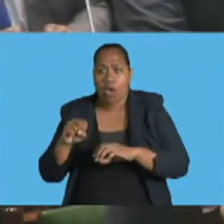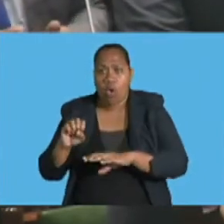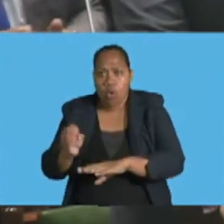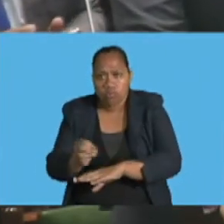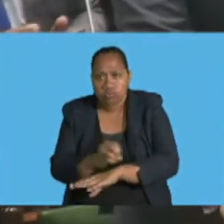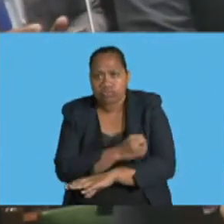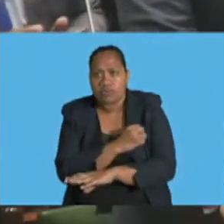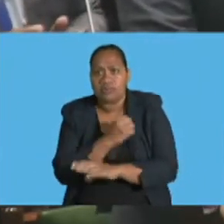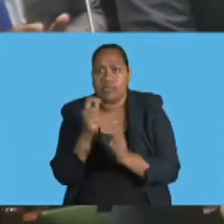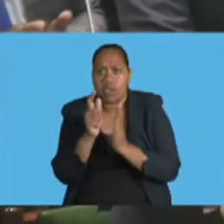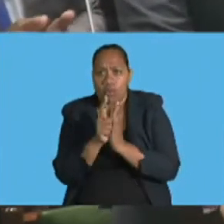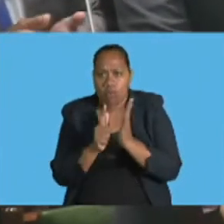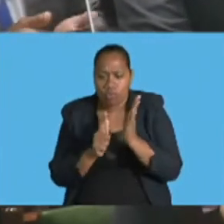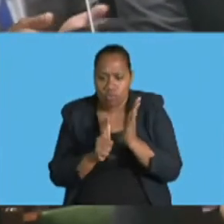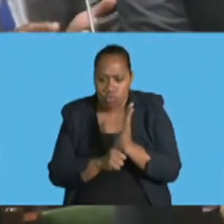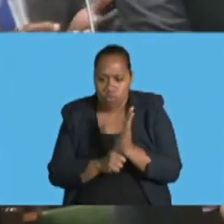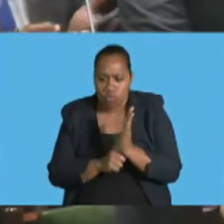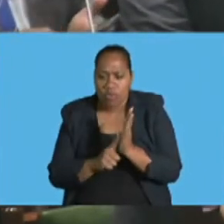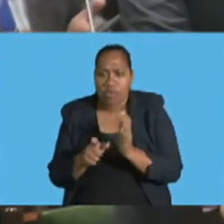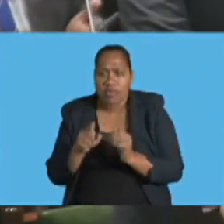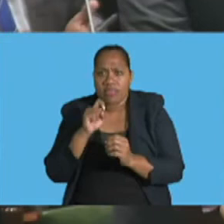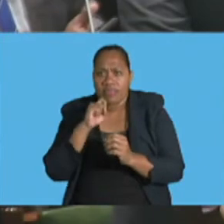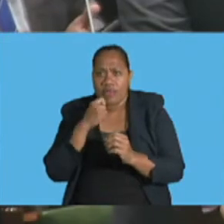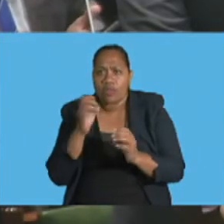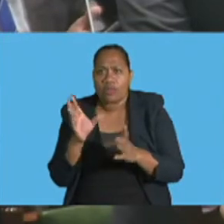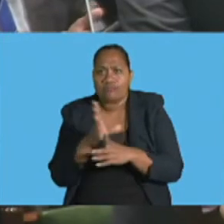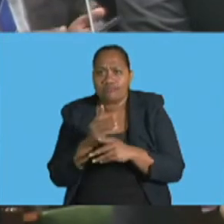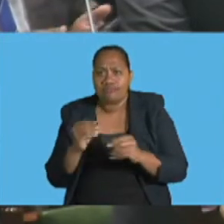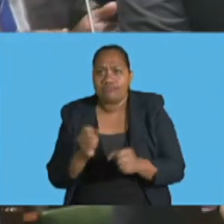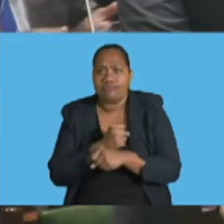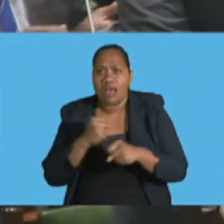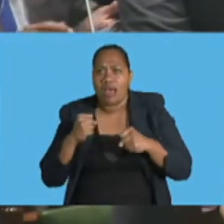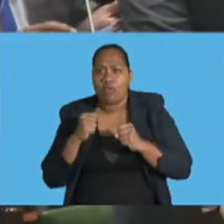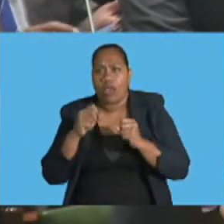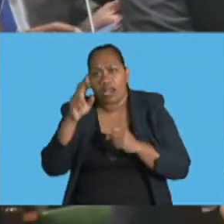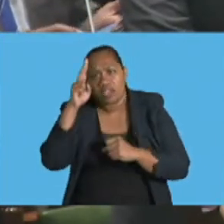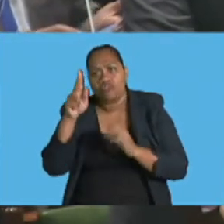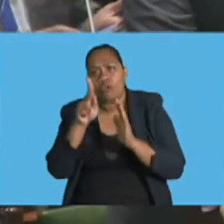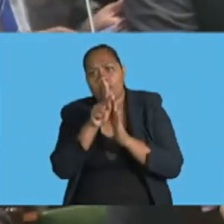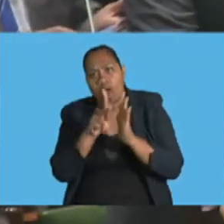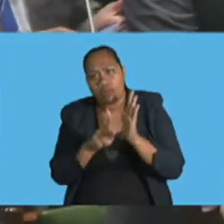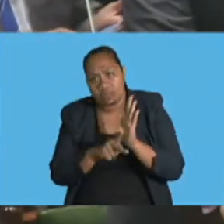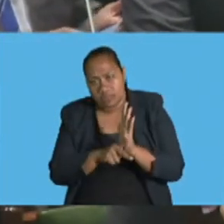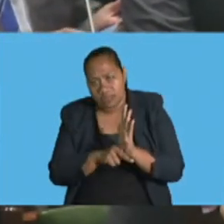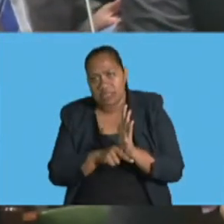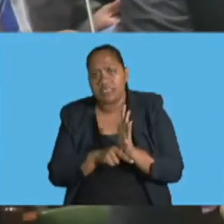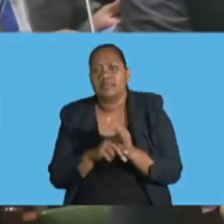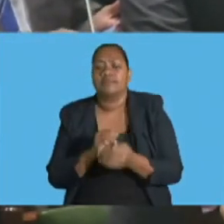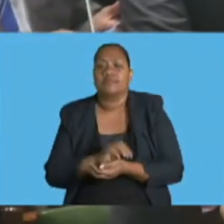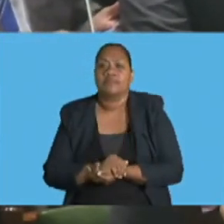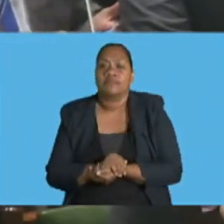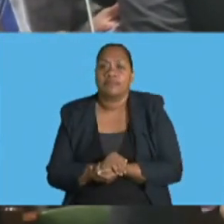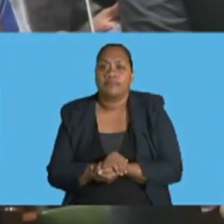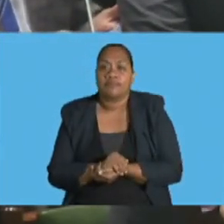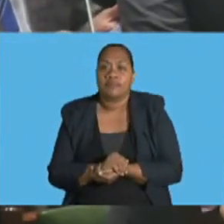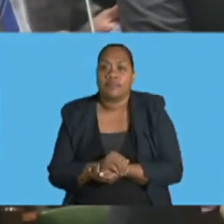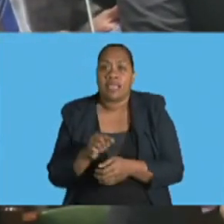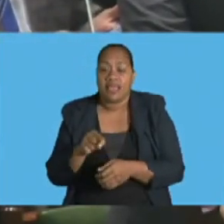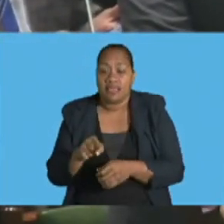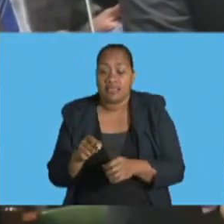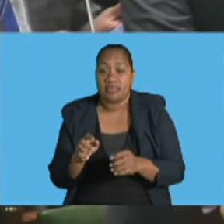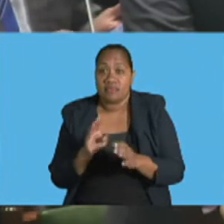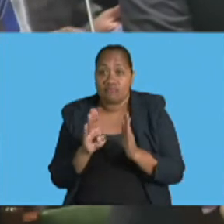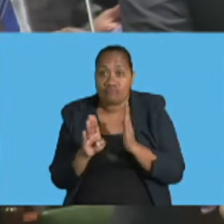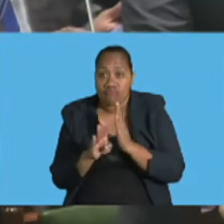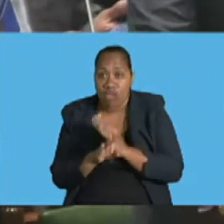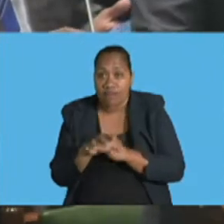of our national policies and priorities. Stretching across the whole of government and much of the private sector, and necessitating changes to a range